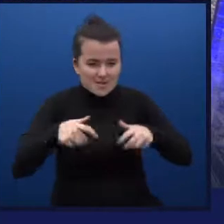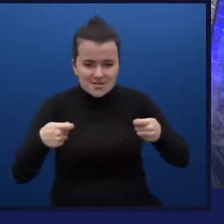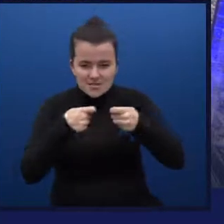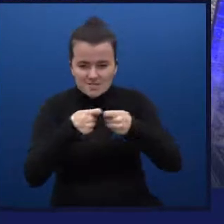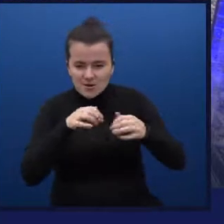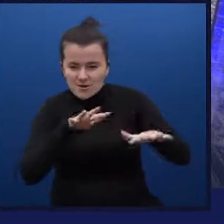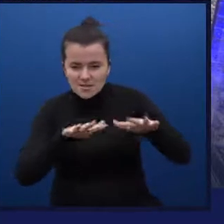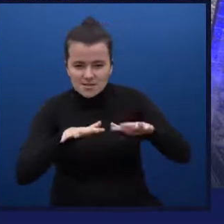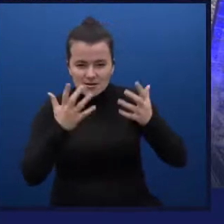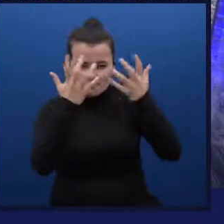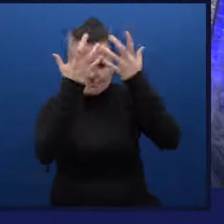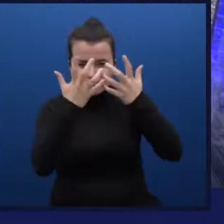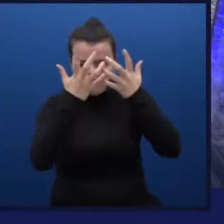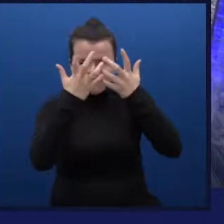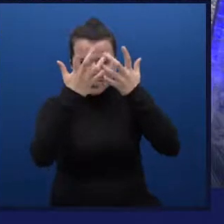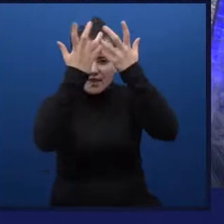us.